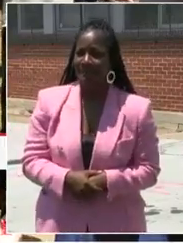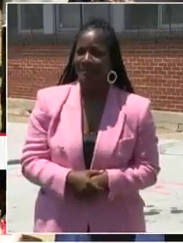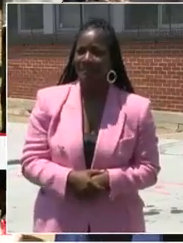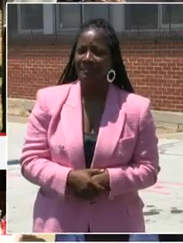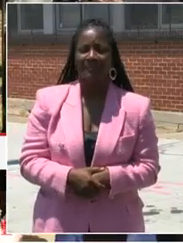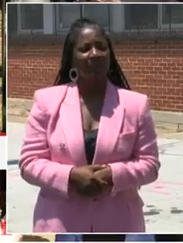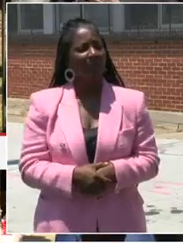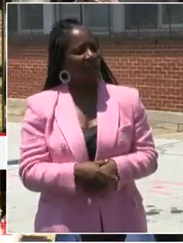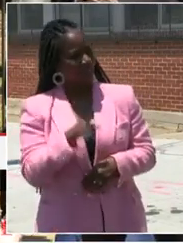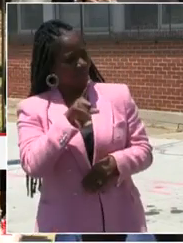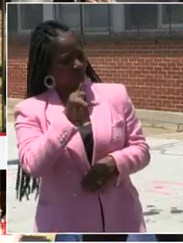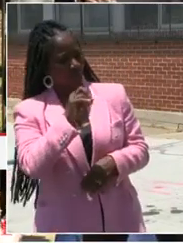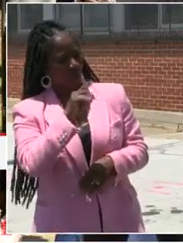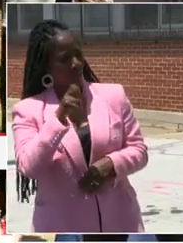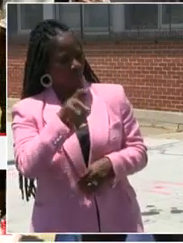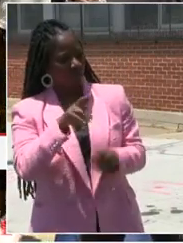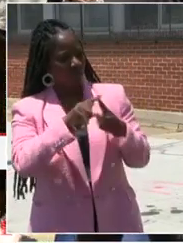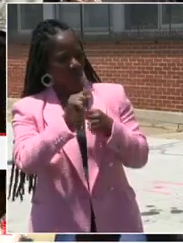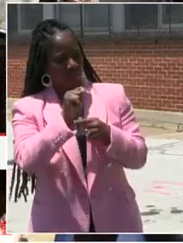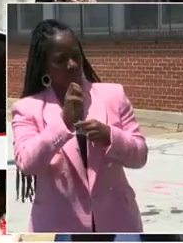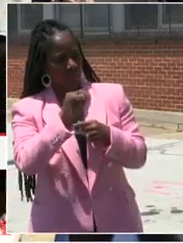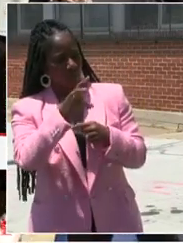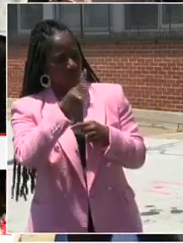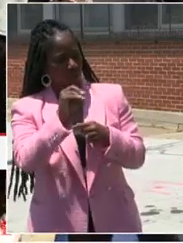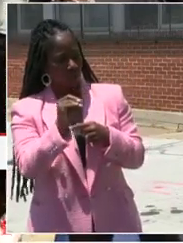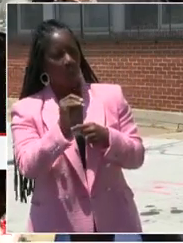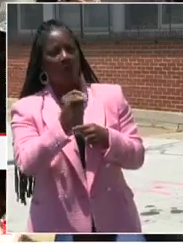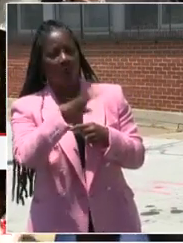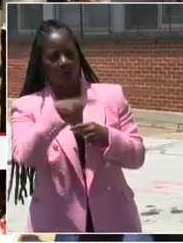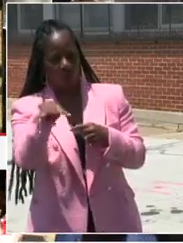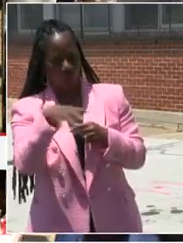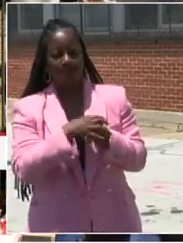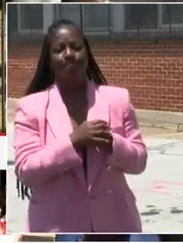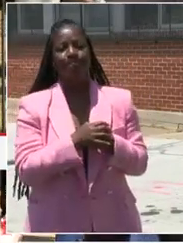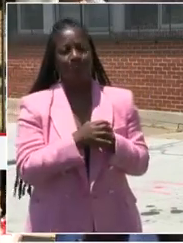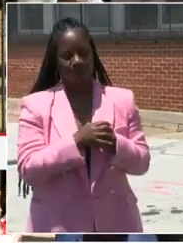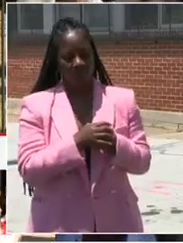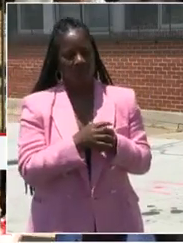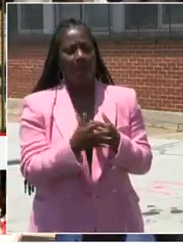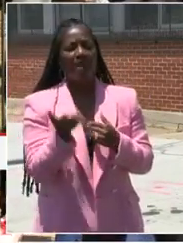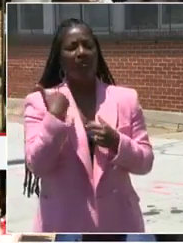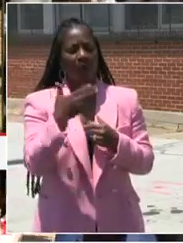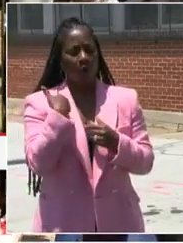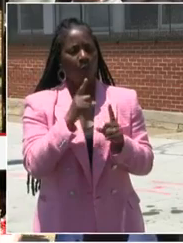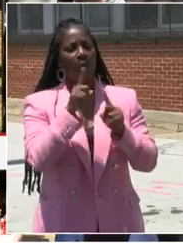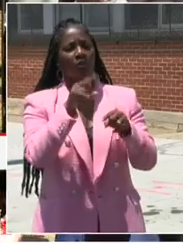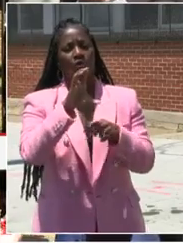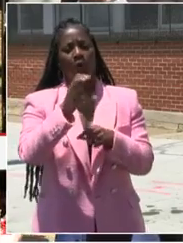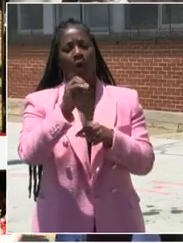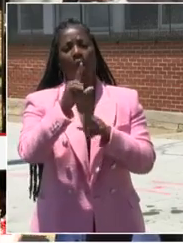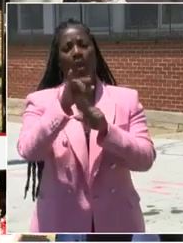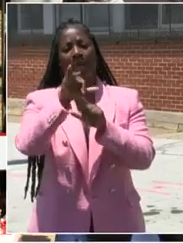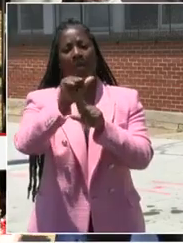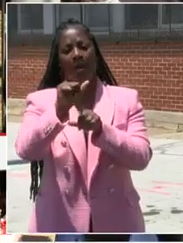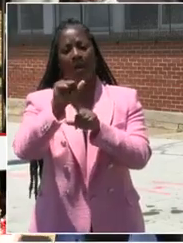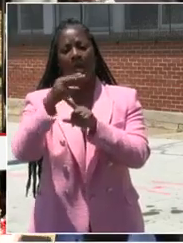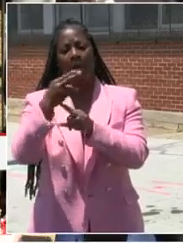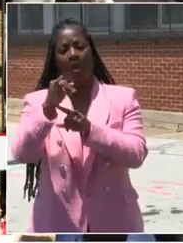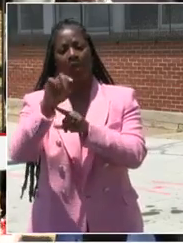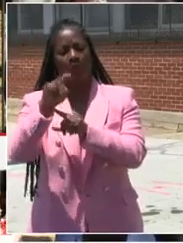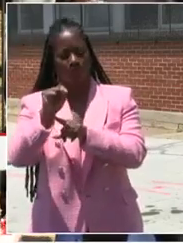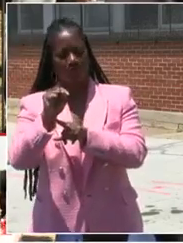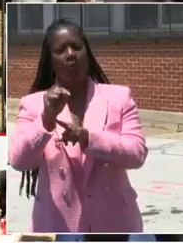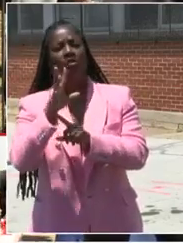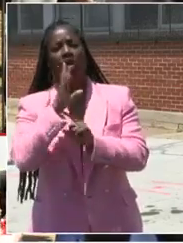Mayor Darío López Capera, Telemundo 44. Early today, we went to Columbia Heights. We talked with some Hispanic